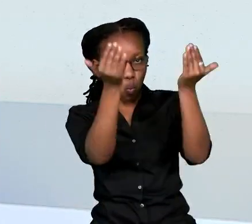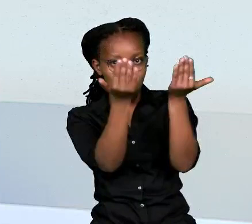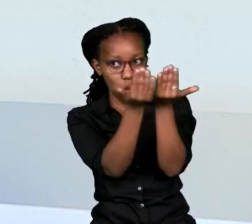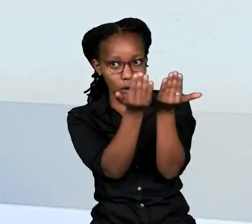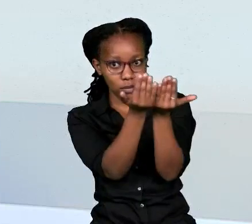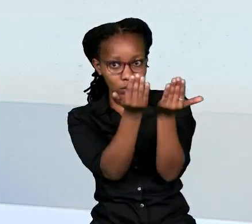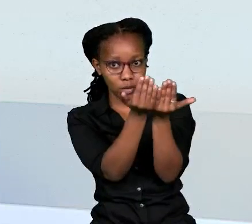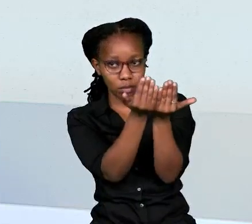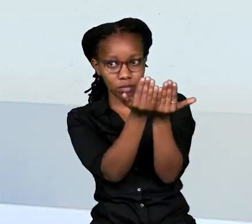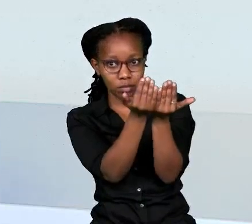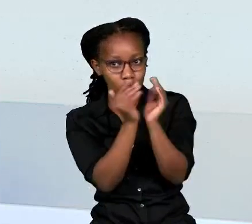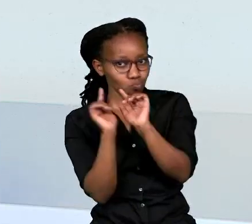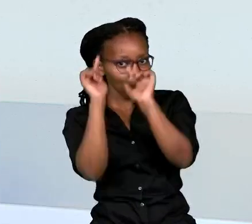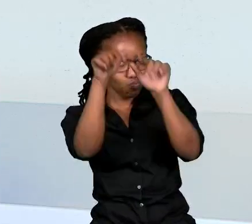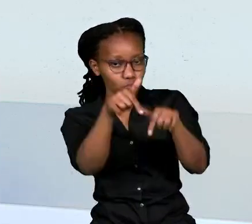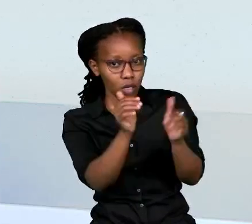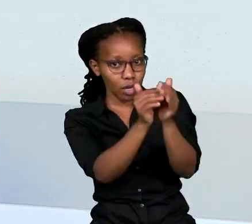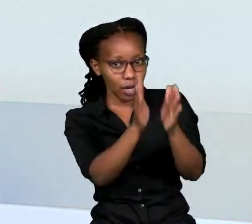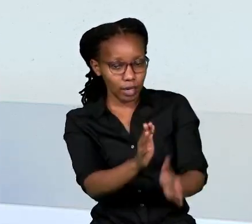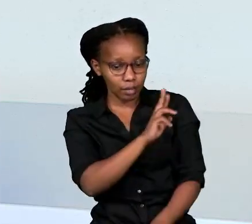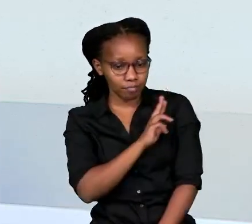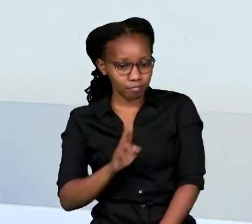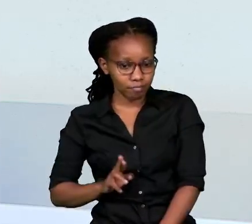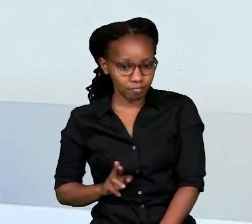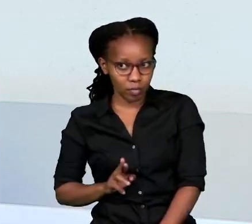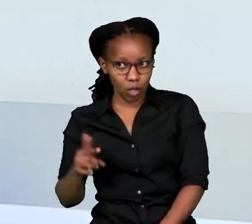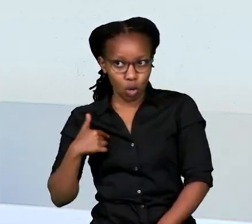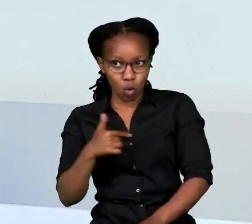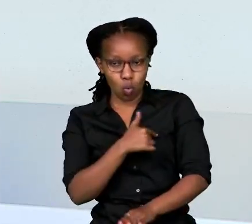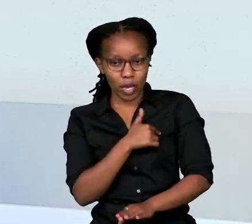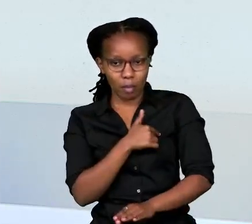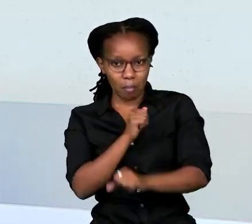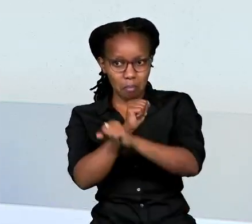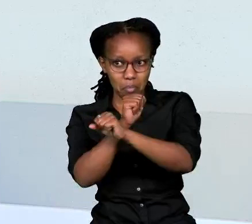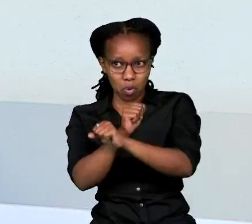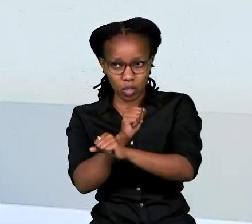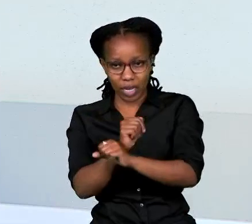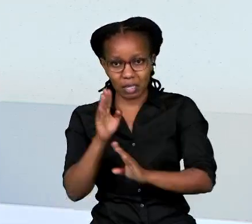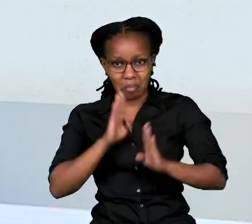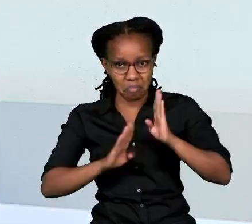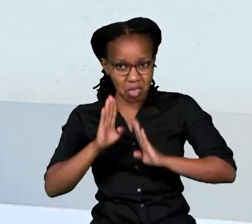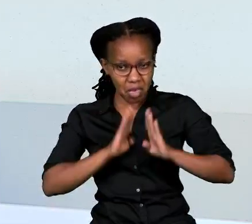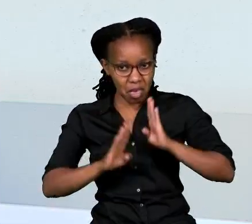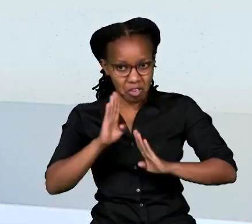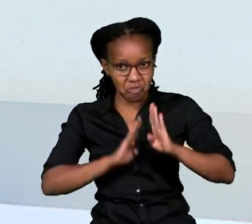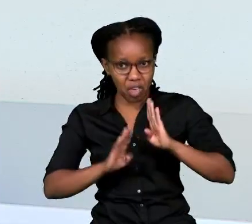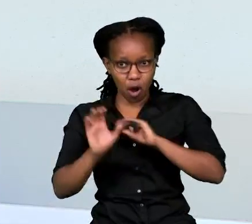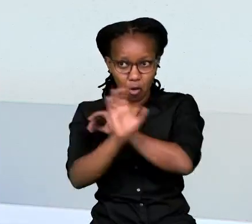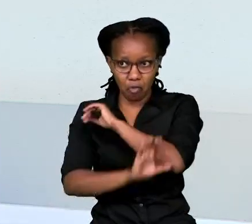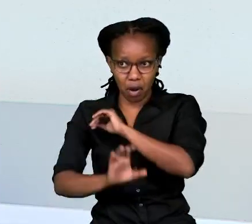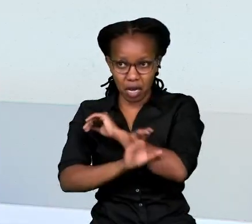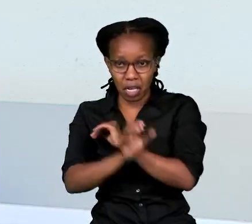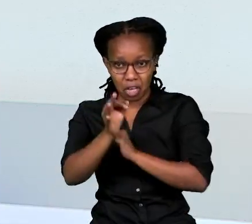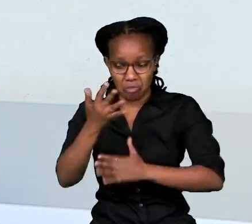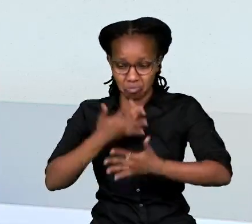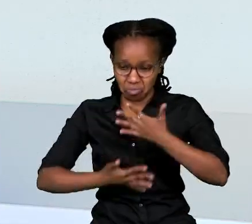to us to seek for, you know, we are the preservers of morals and spiritual life of a nation. So if we mingle with the